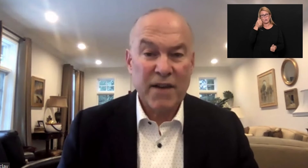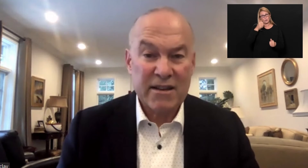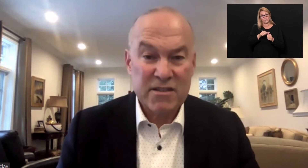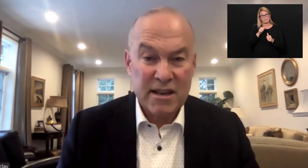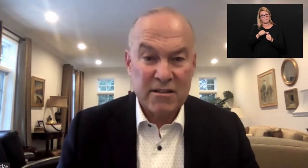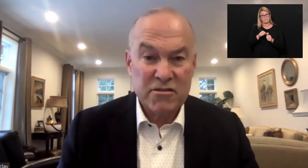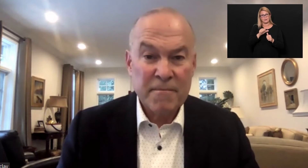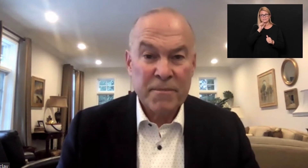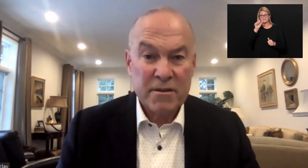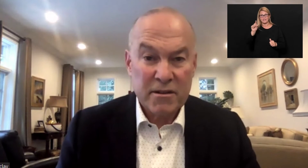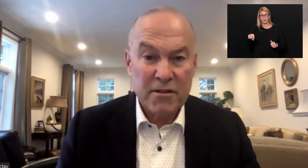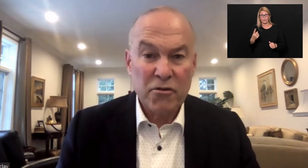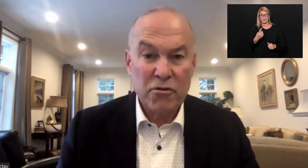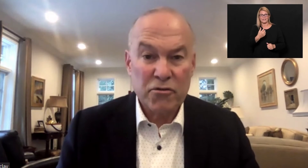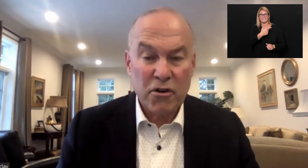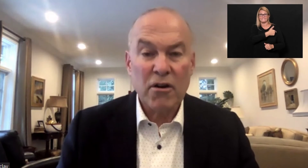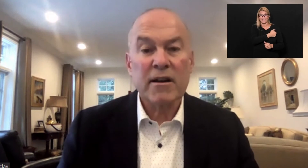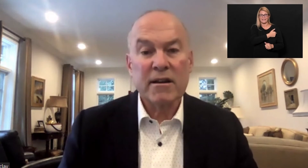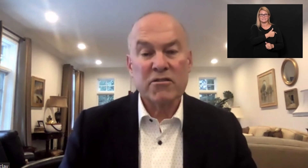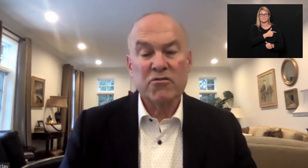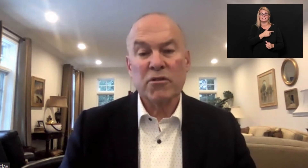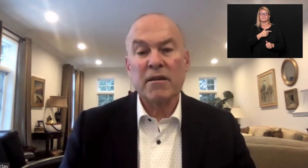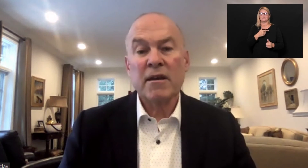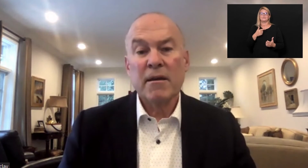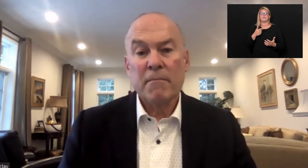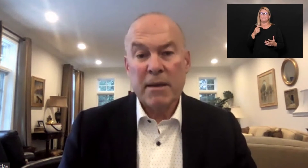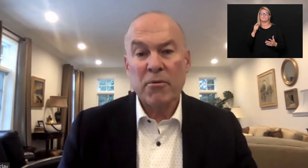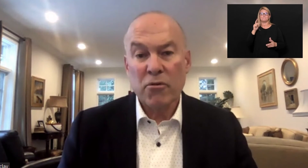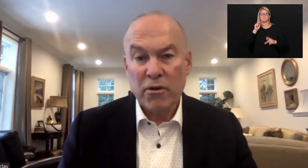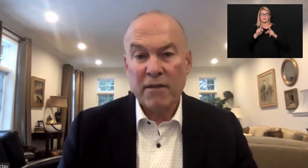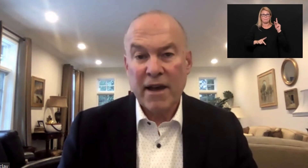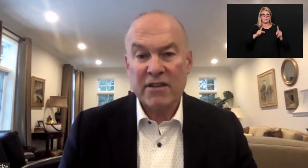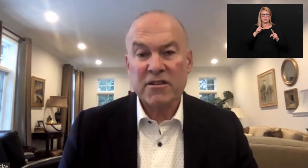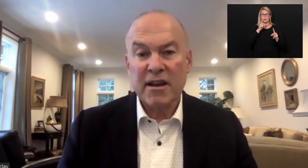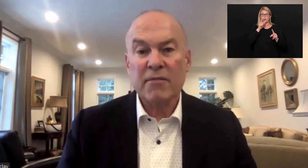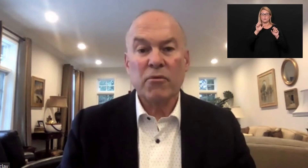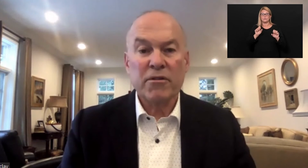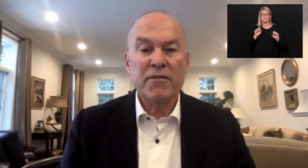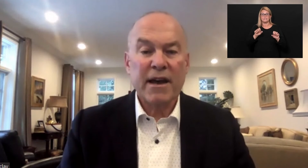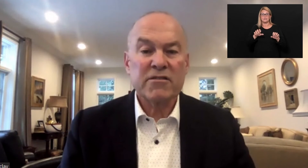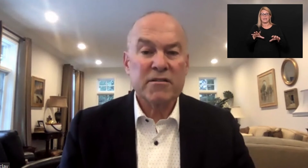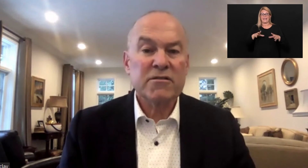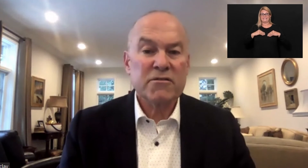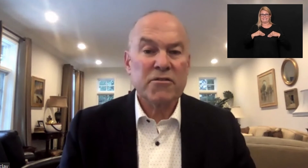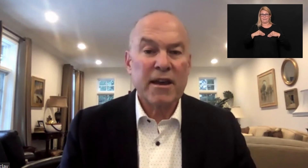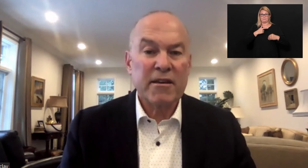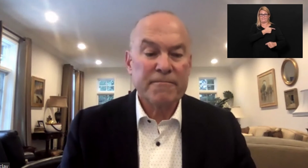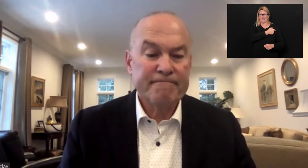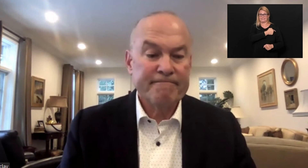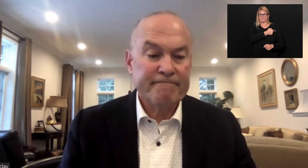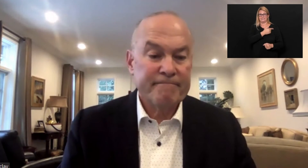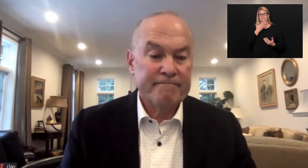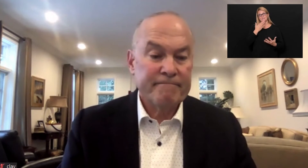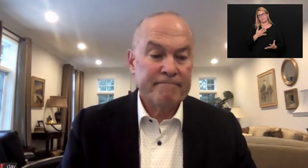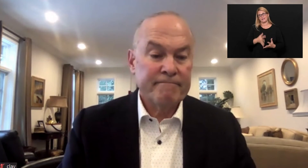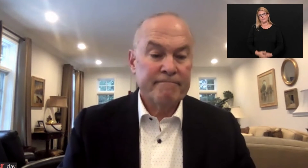not just vaccines delivered or targeted, it's really people who get vaccinated with the vaccines. So thank